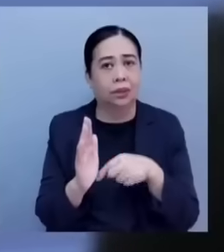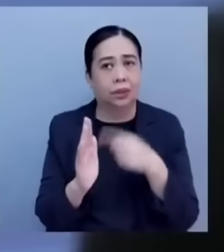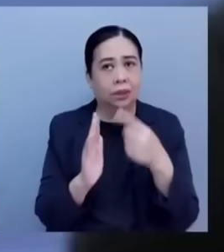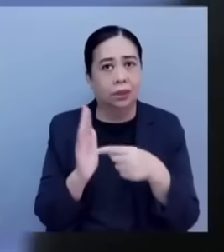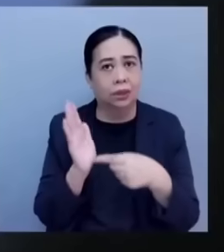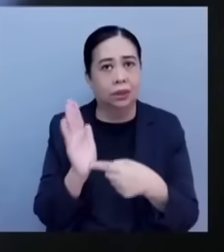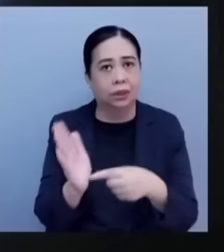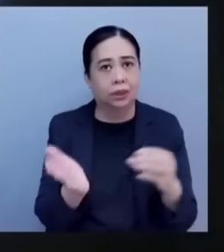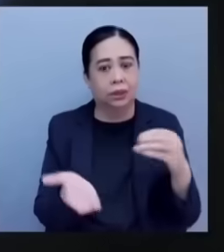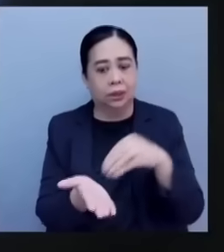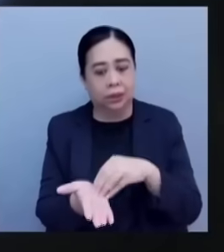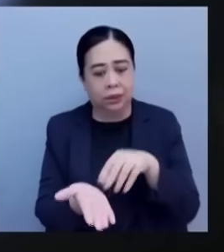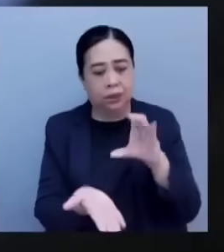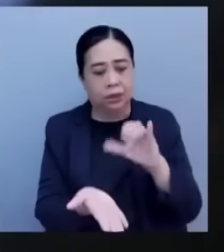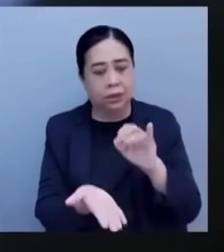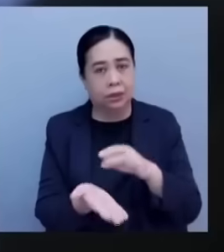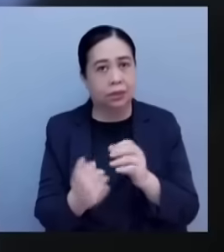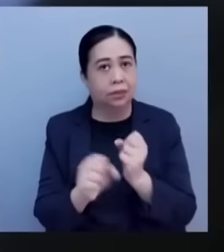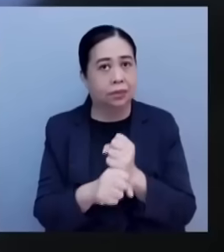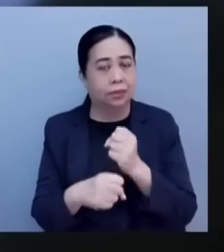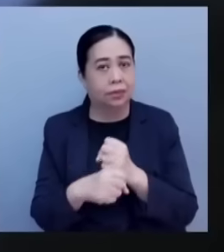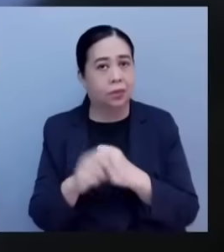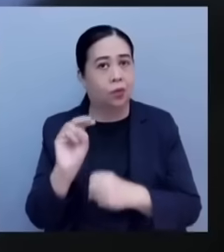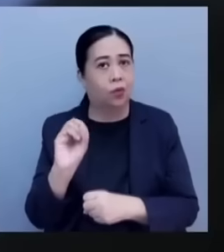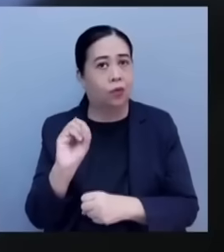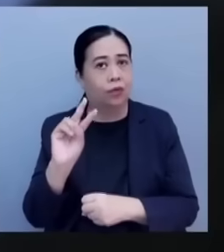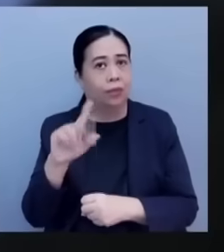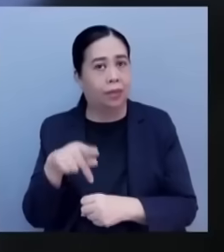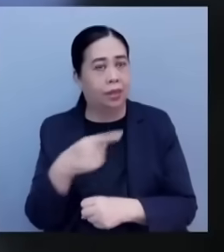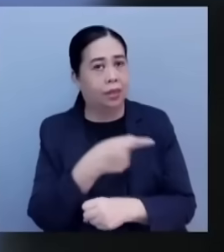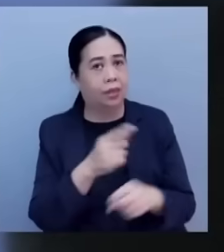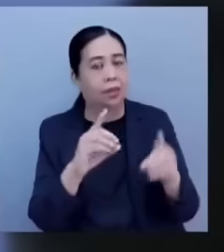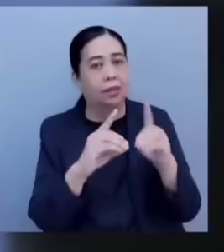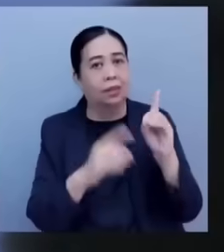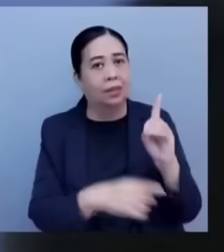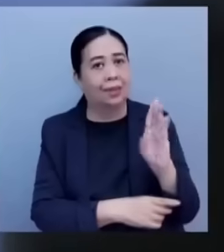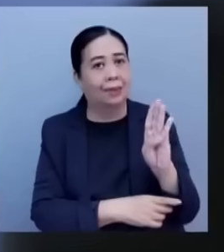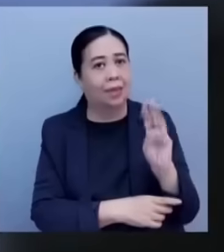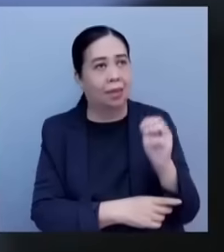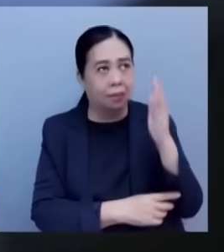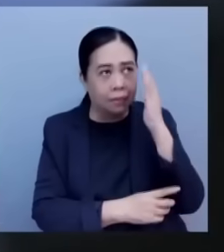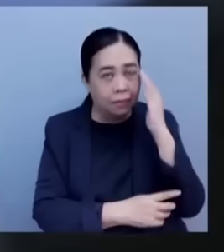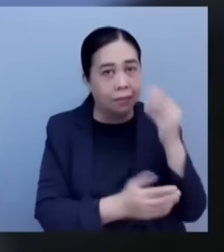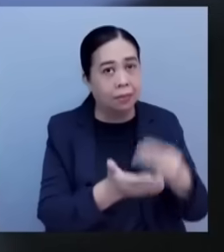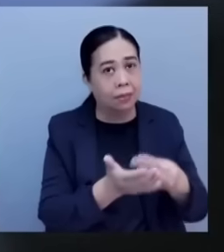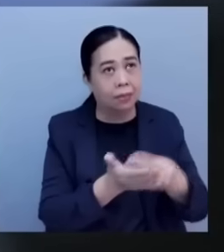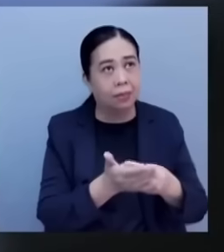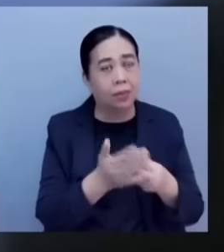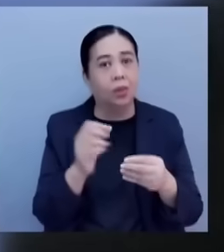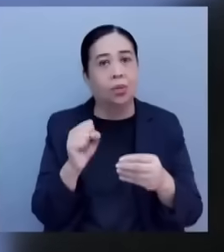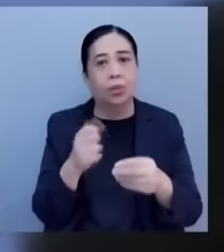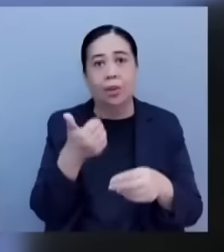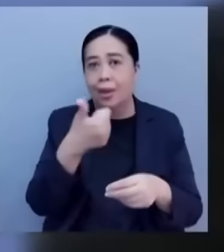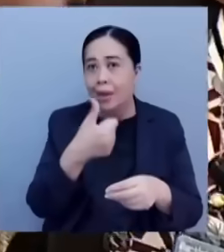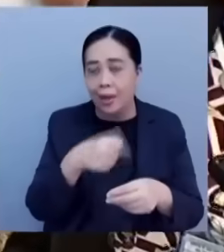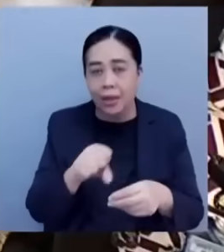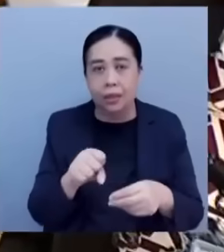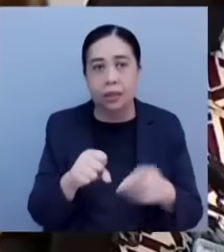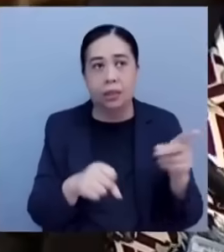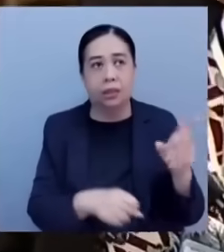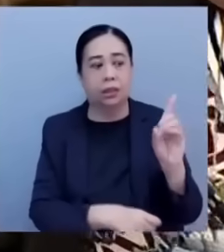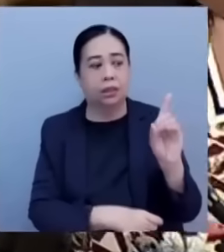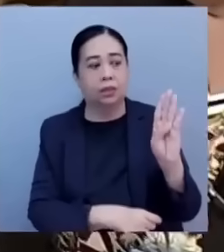that request made by the OVP to the Department of Budget and Management. So any actions taken by